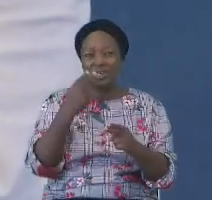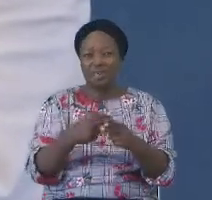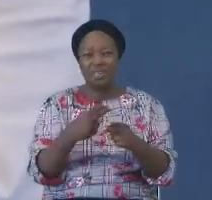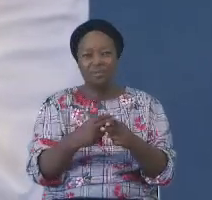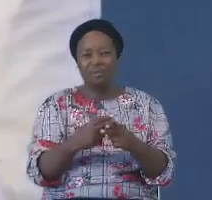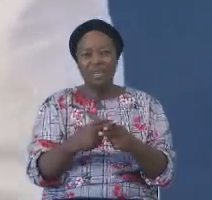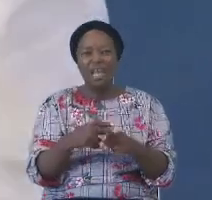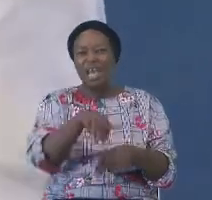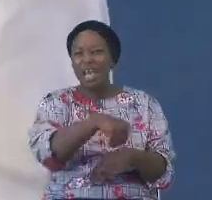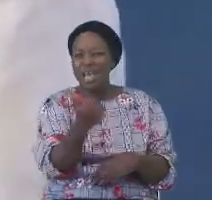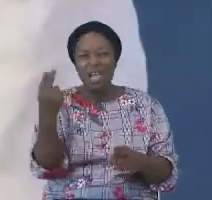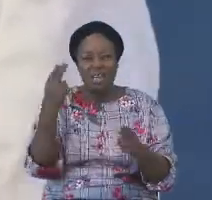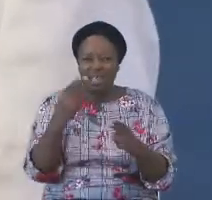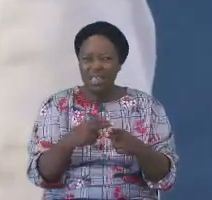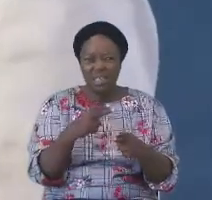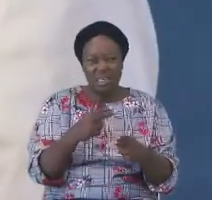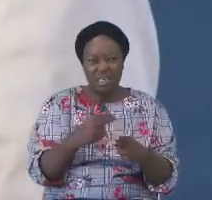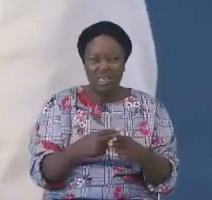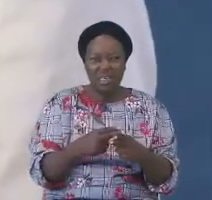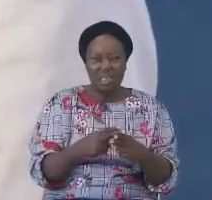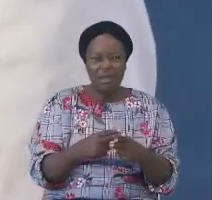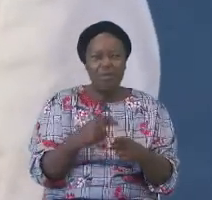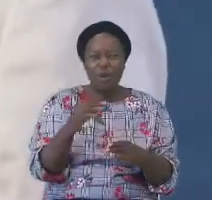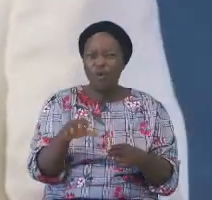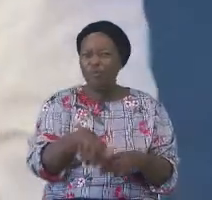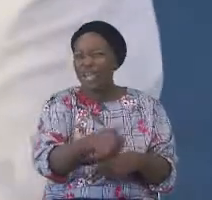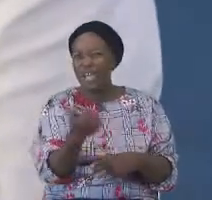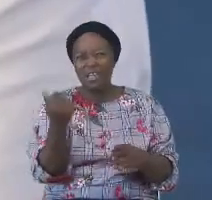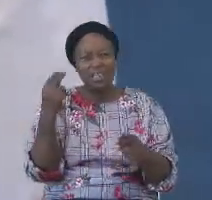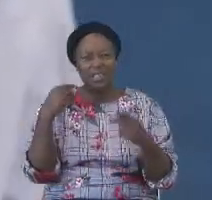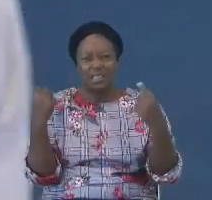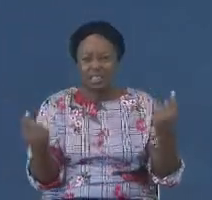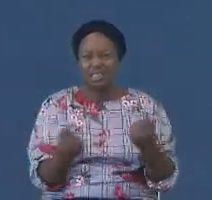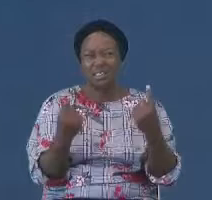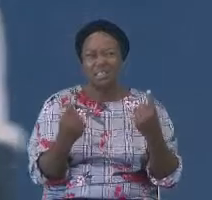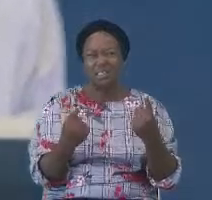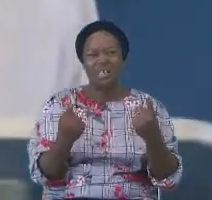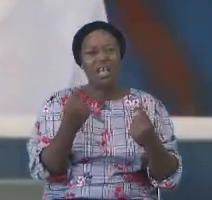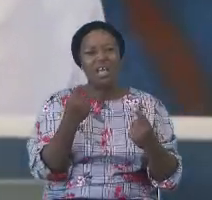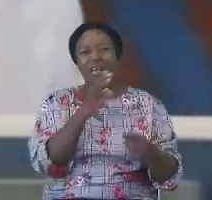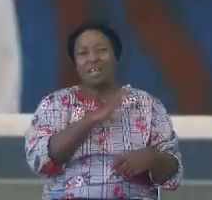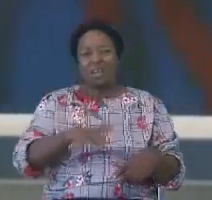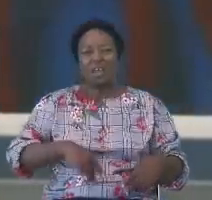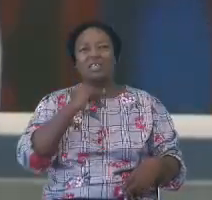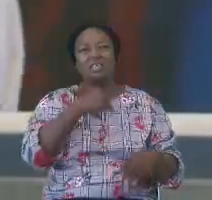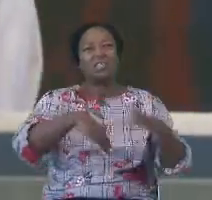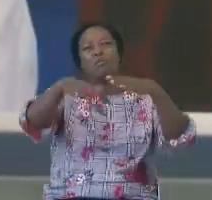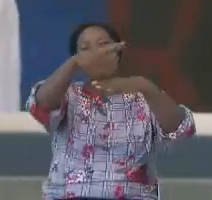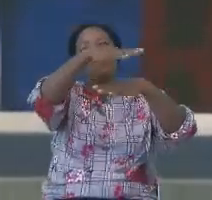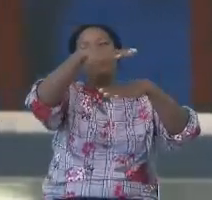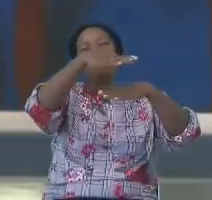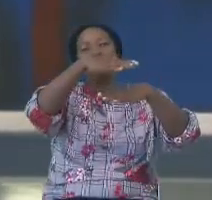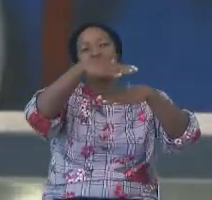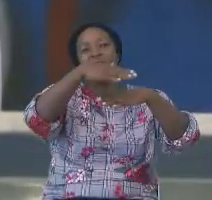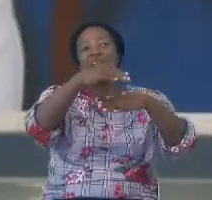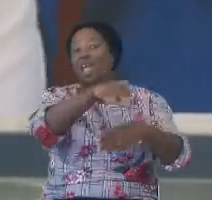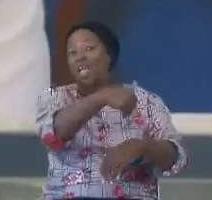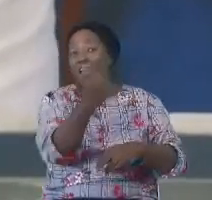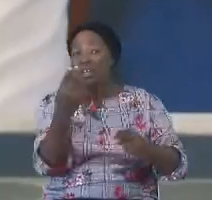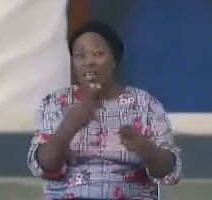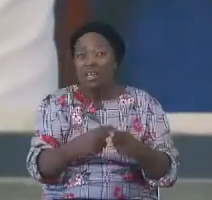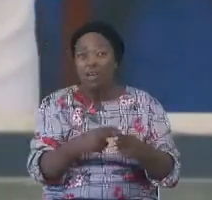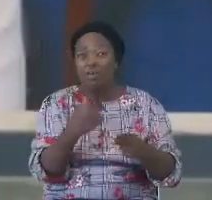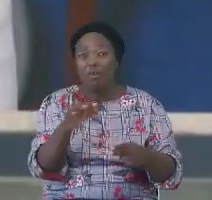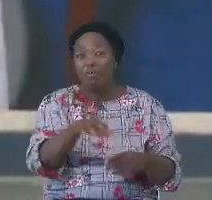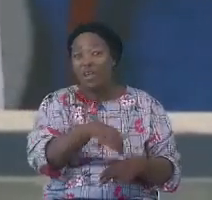name above every name any name of any sin